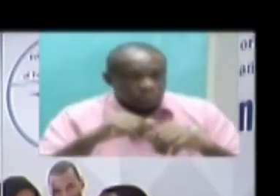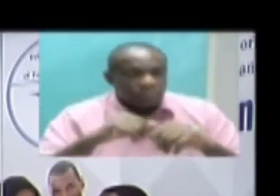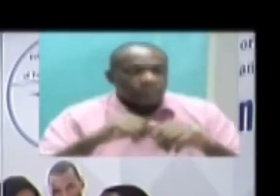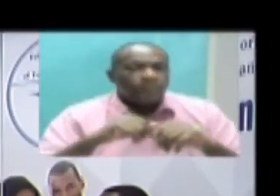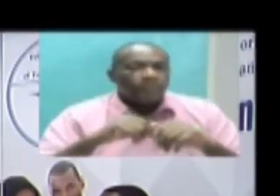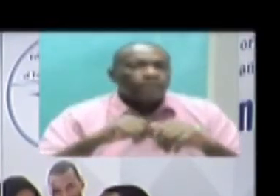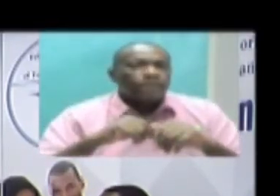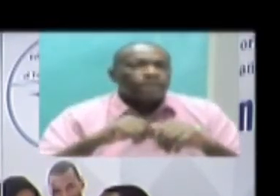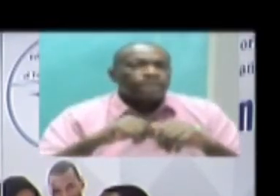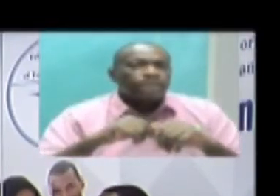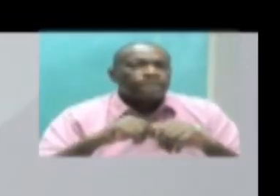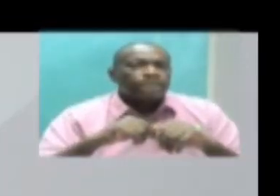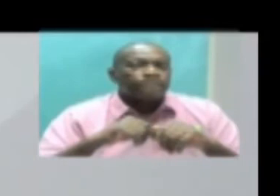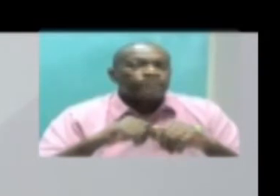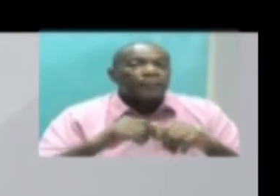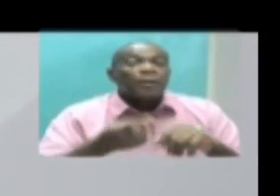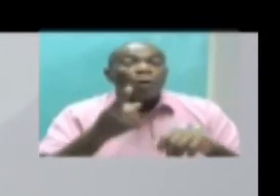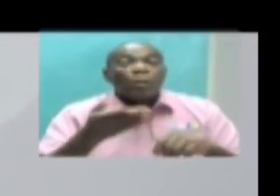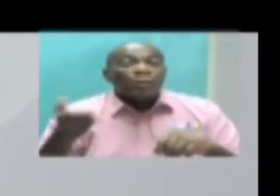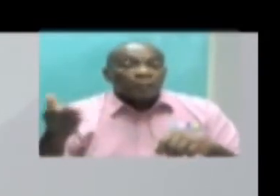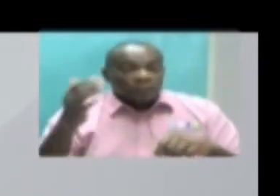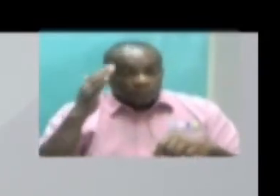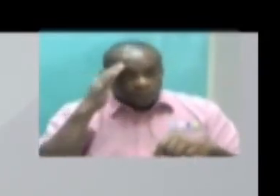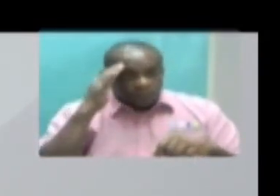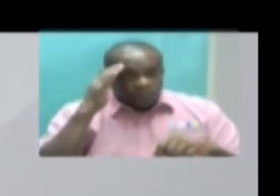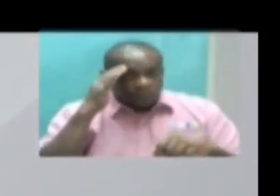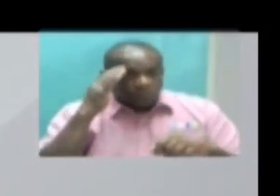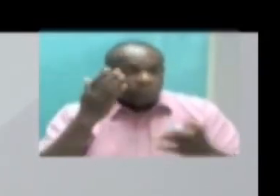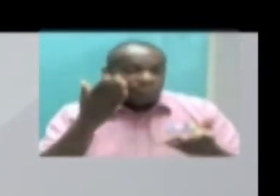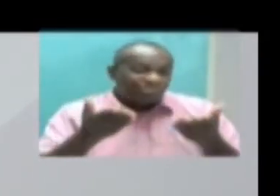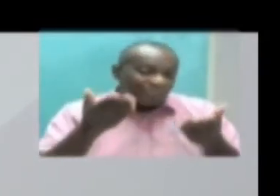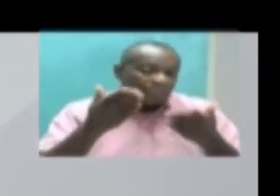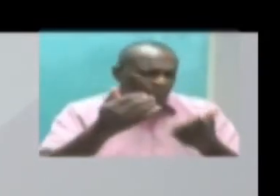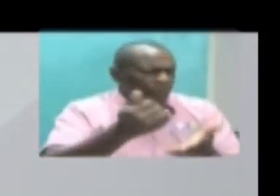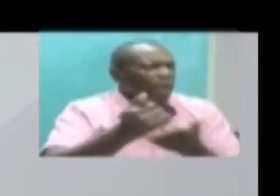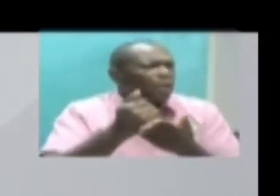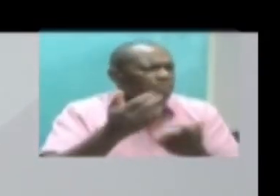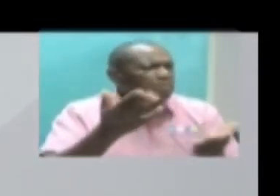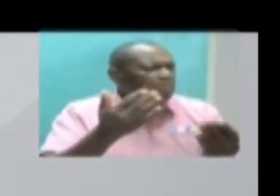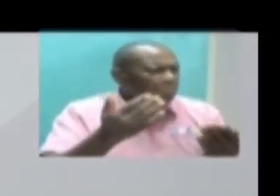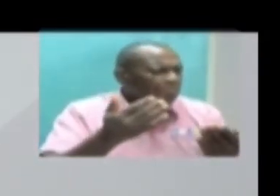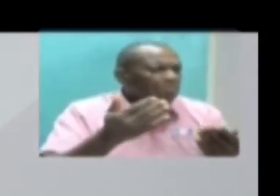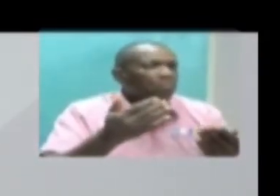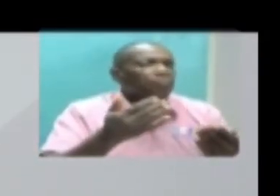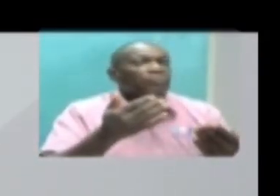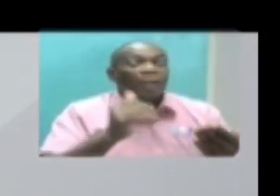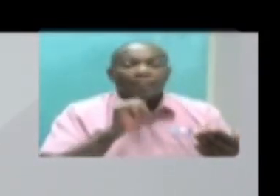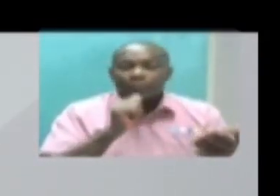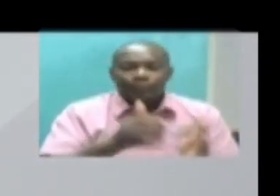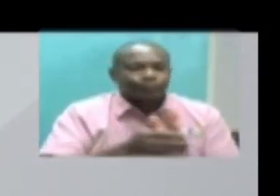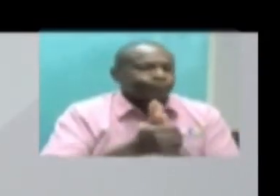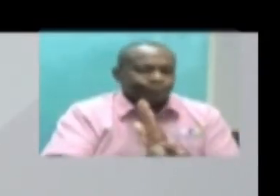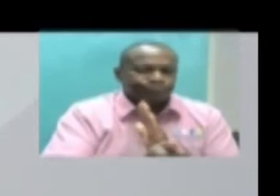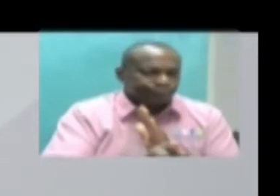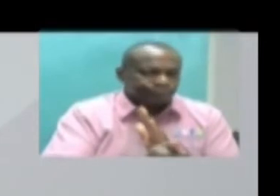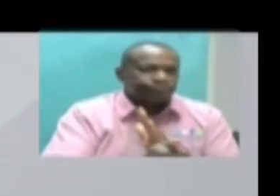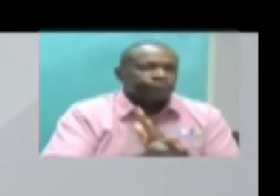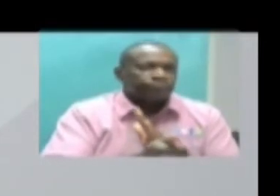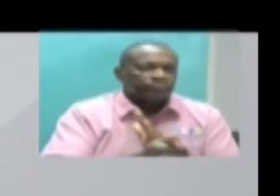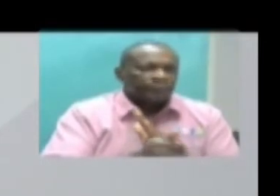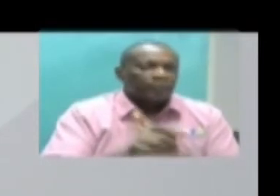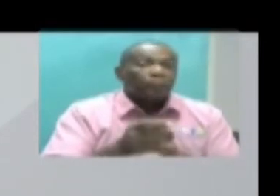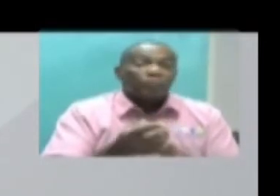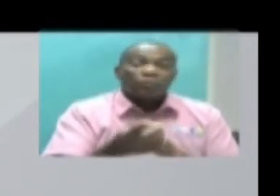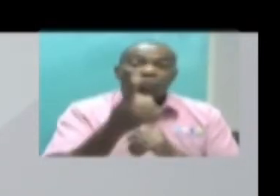that, and y'all could correct me, I'm not a subject expert on what I'm about to say. If it's one thing